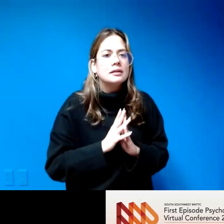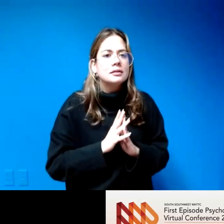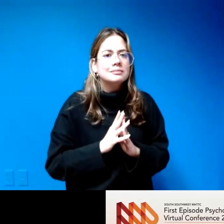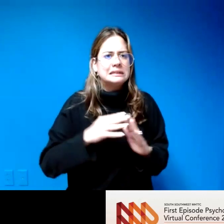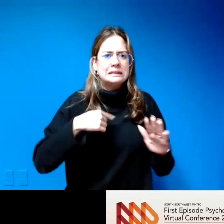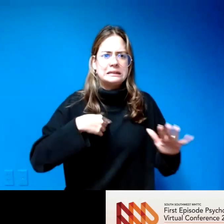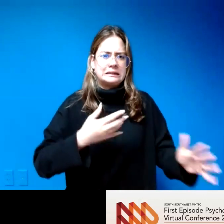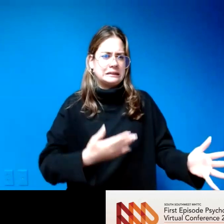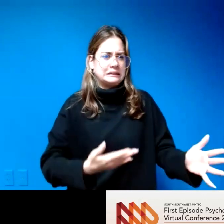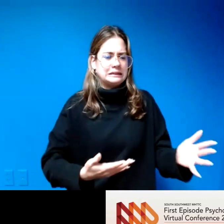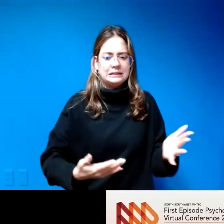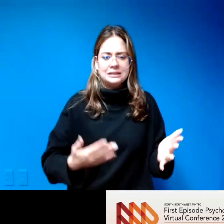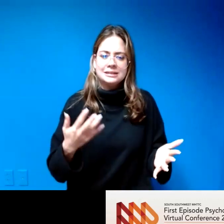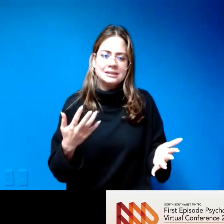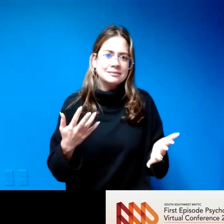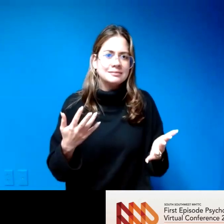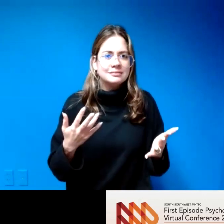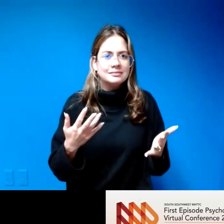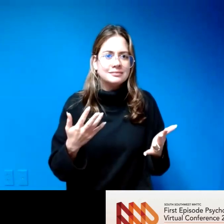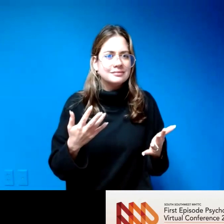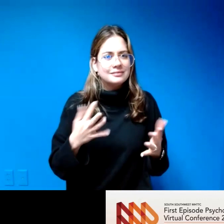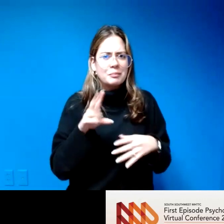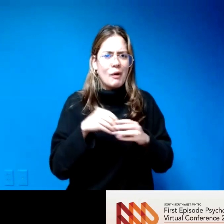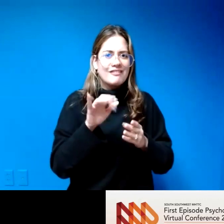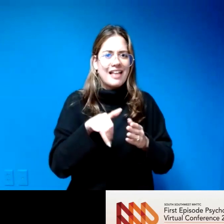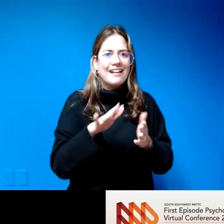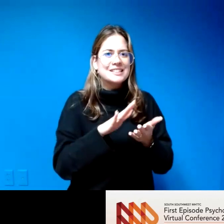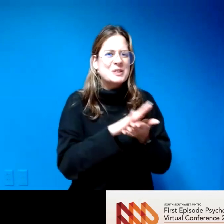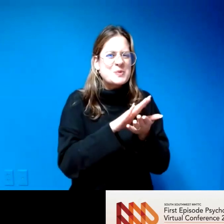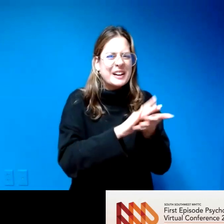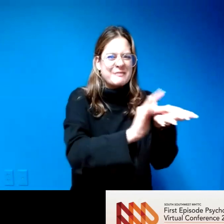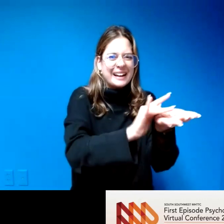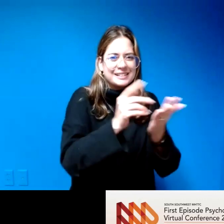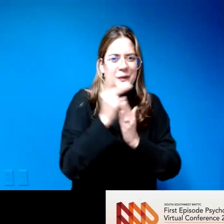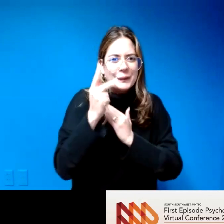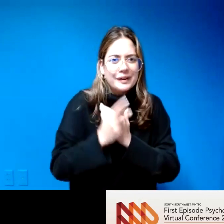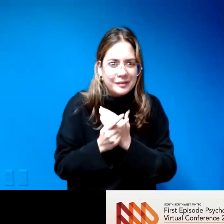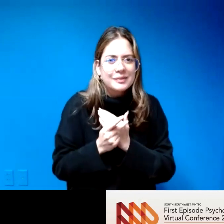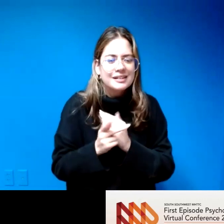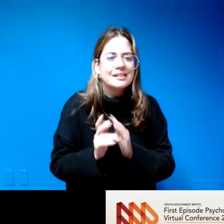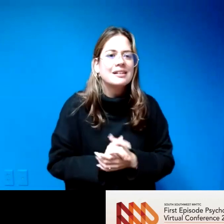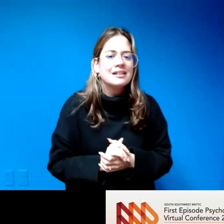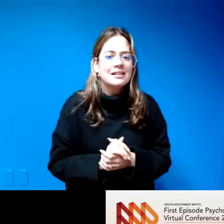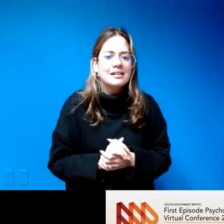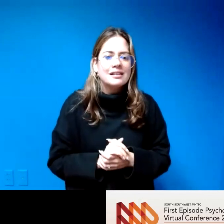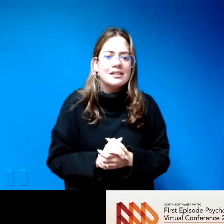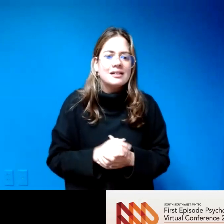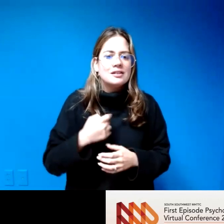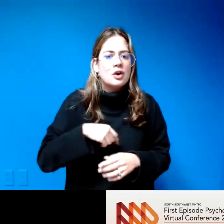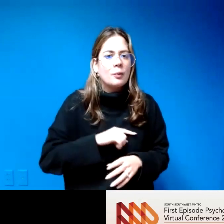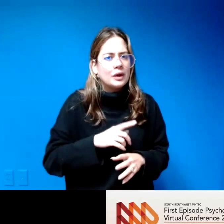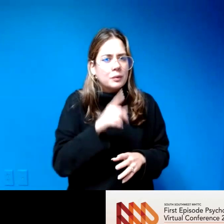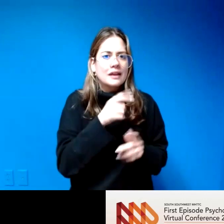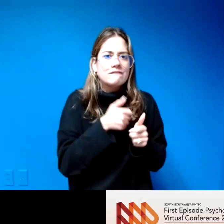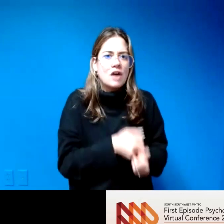we are part of a School of Medicine program. So we follow a very traditional model of